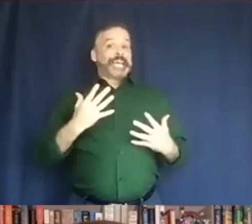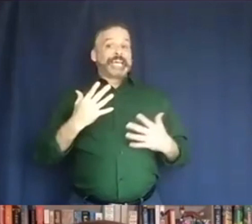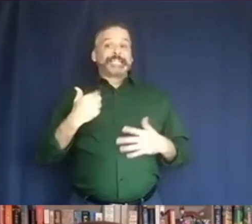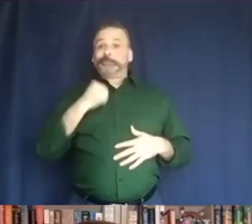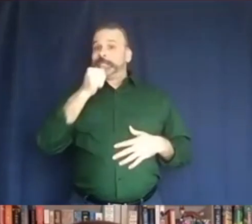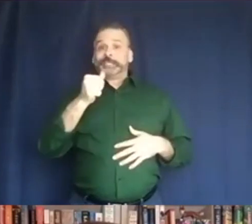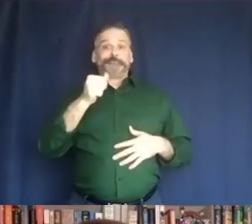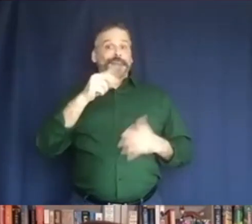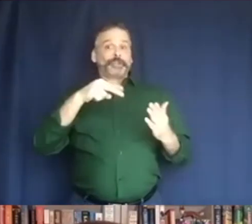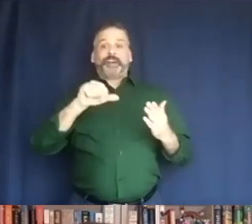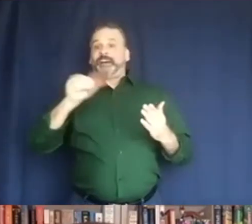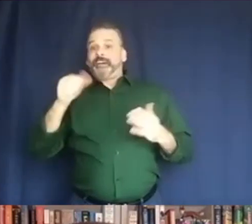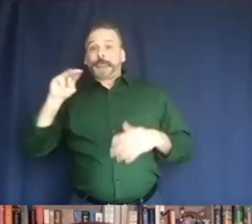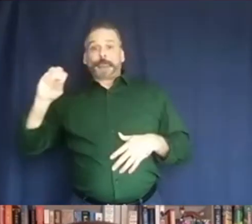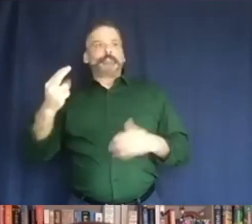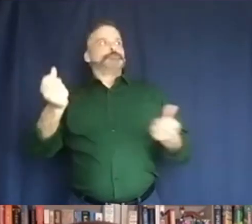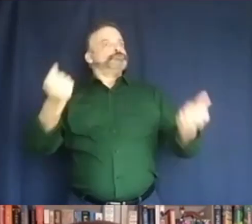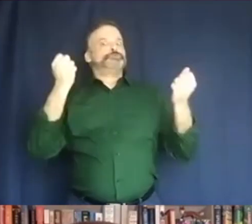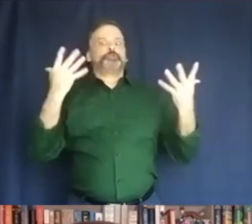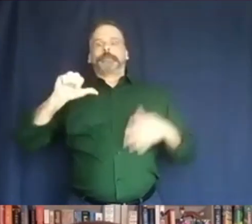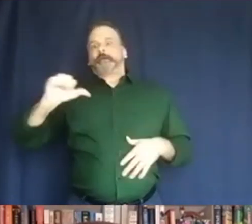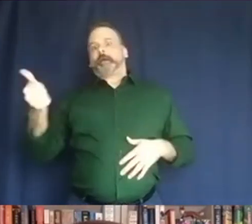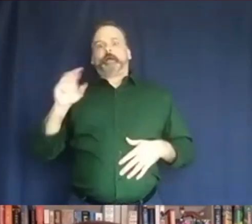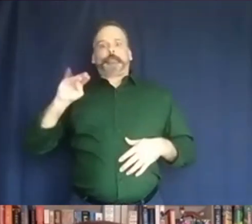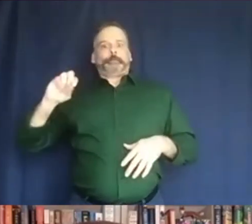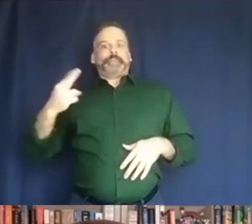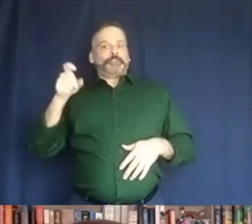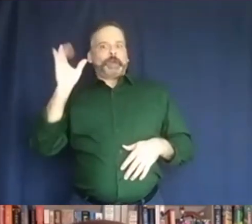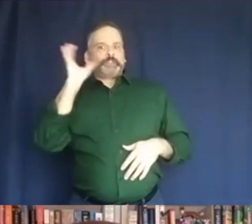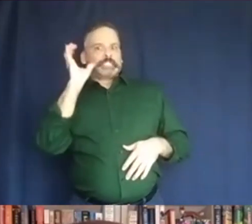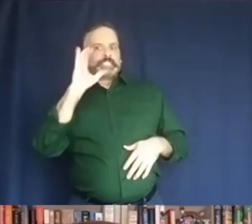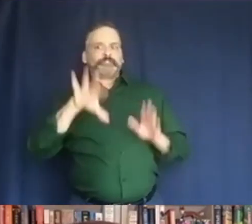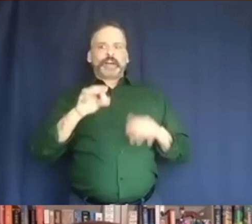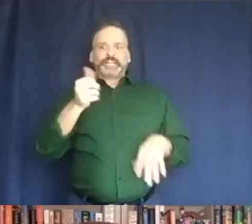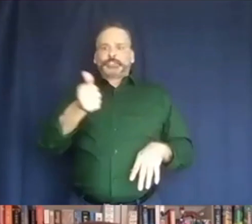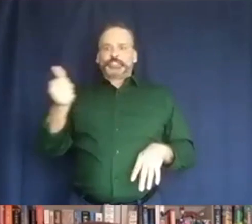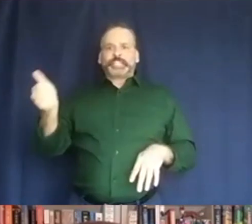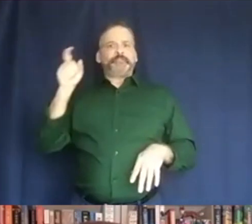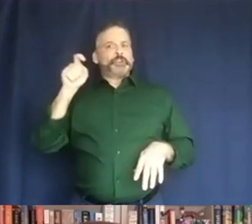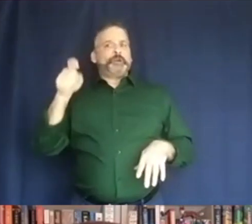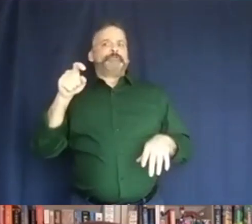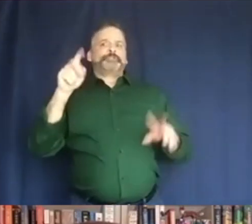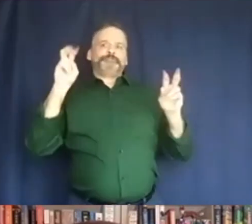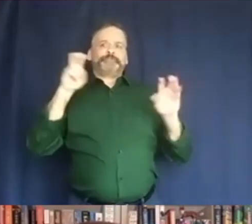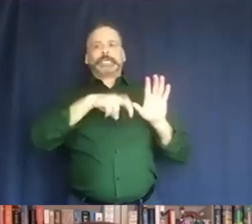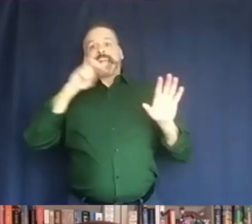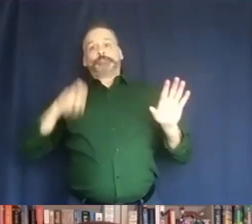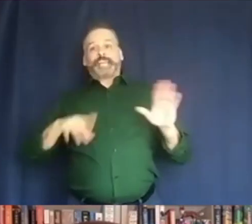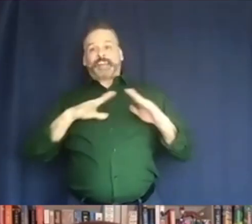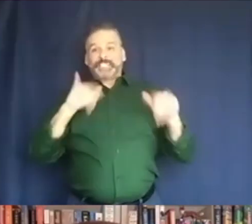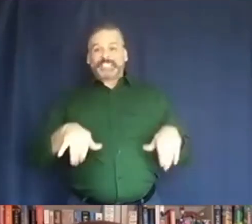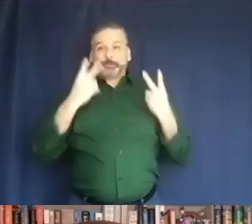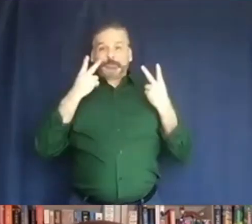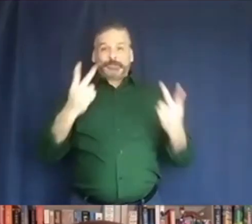else. There's so much else out there, and there's that you have to seek out on your own. You have to get outside the system to go see